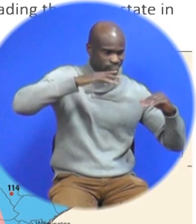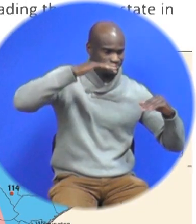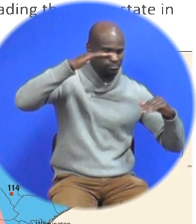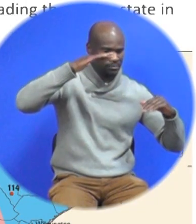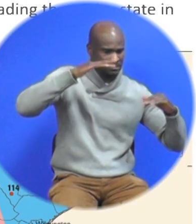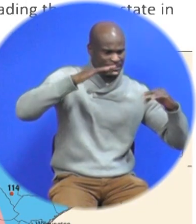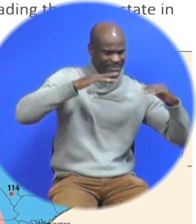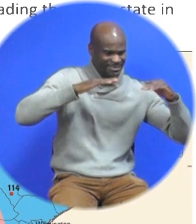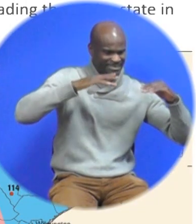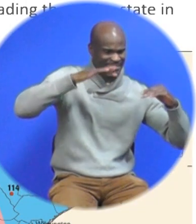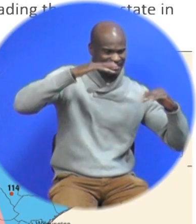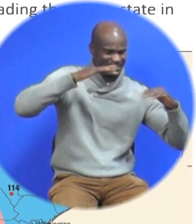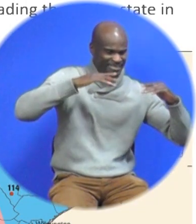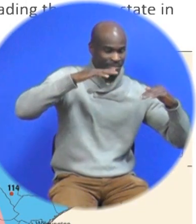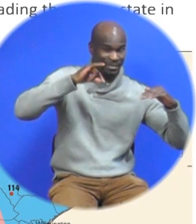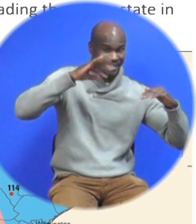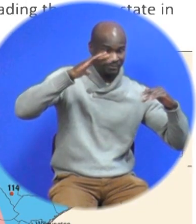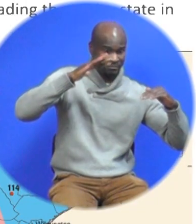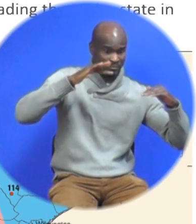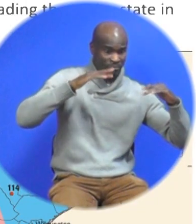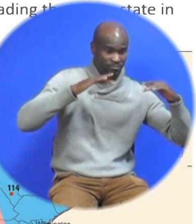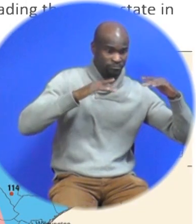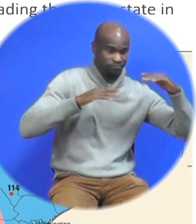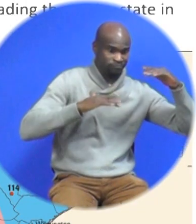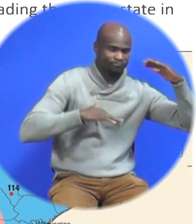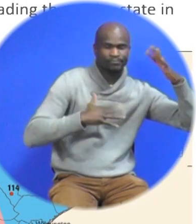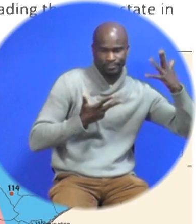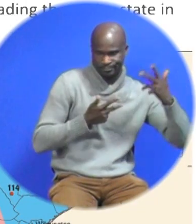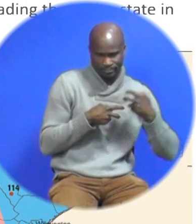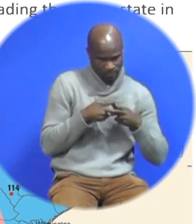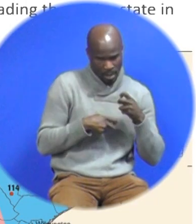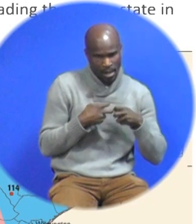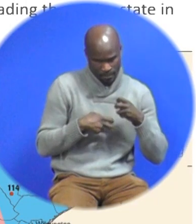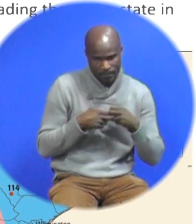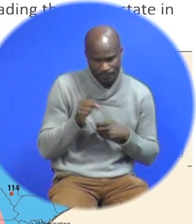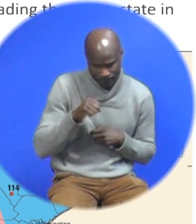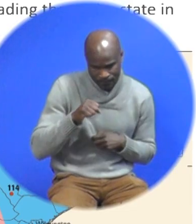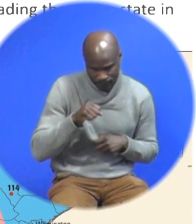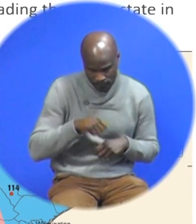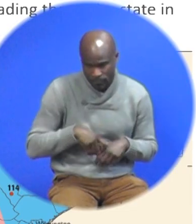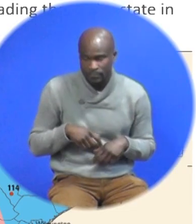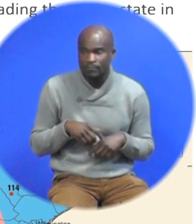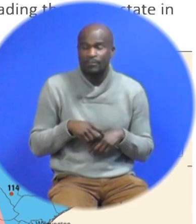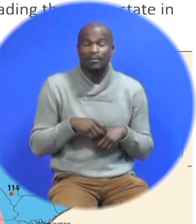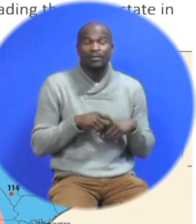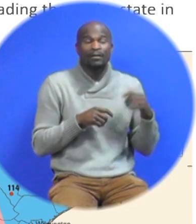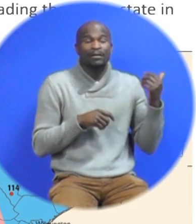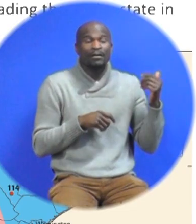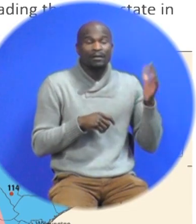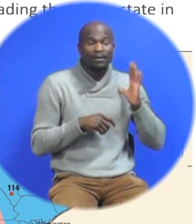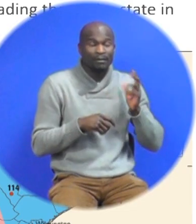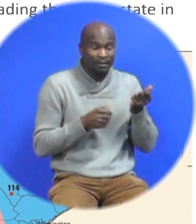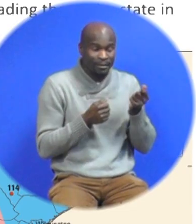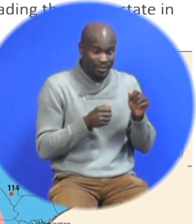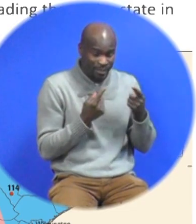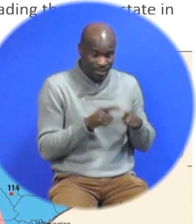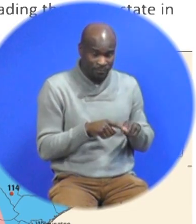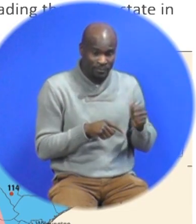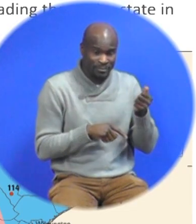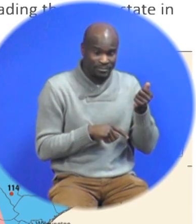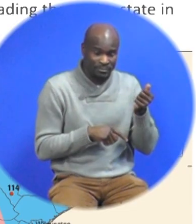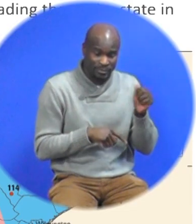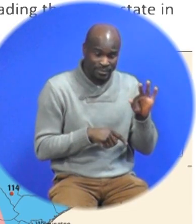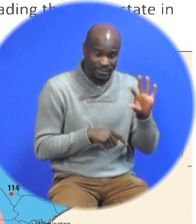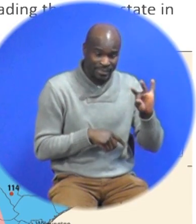that. In the 98 to 2002 drought, it was one of the largest documented